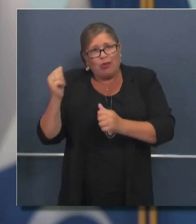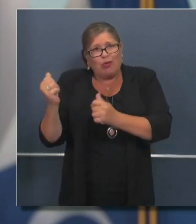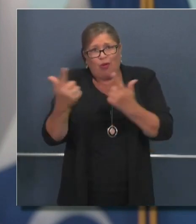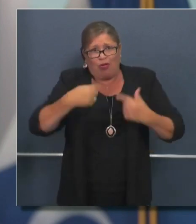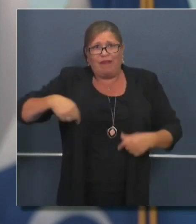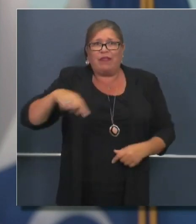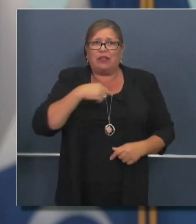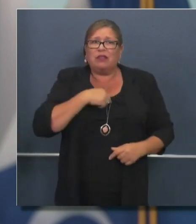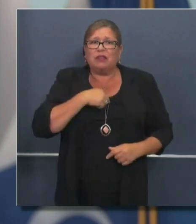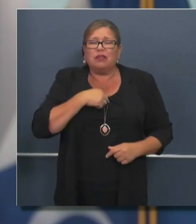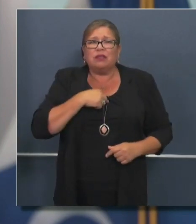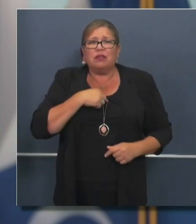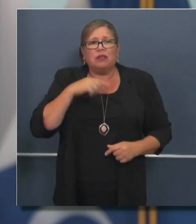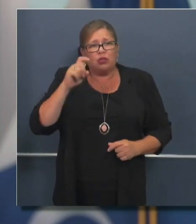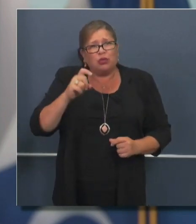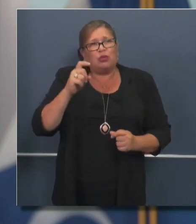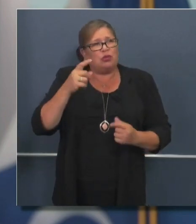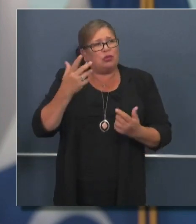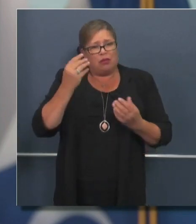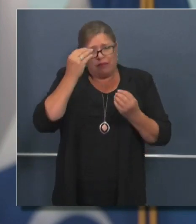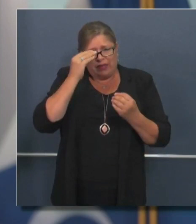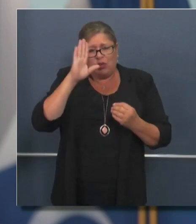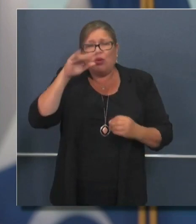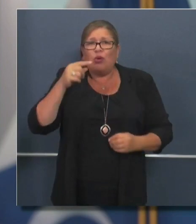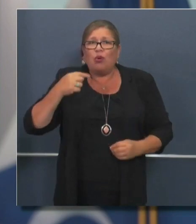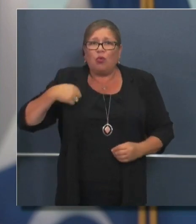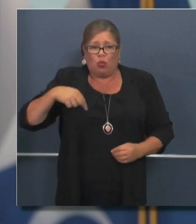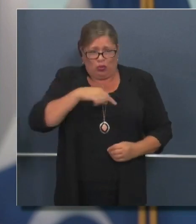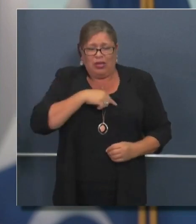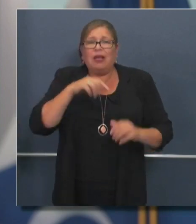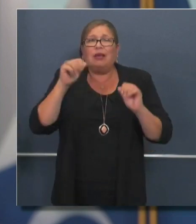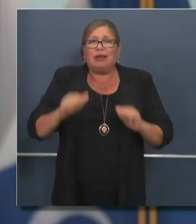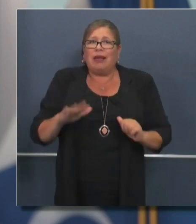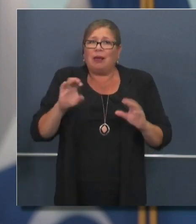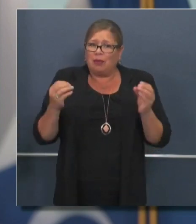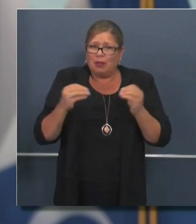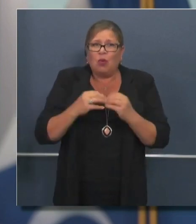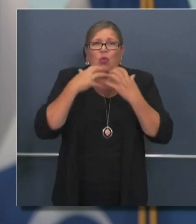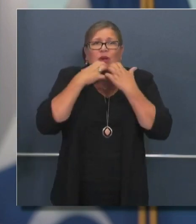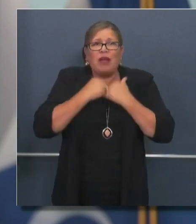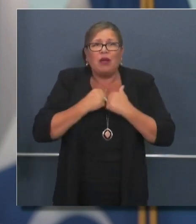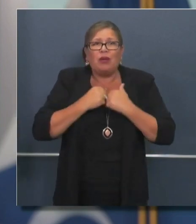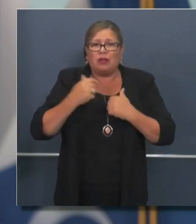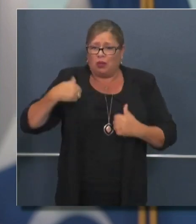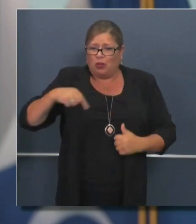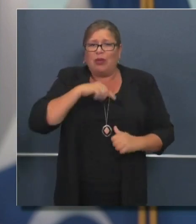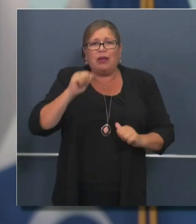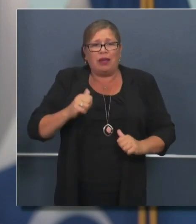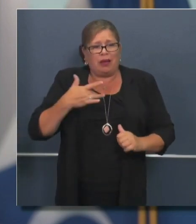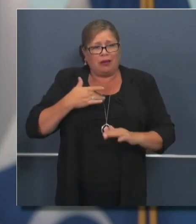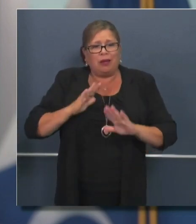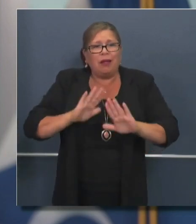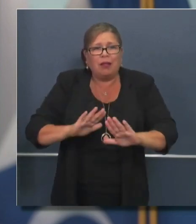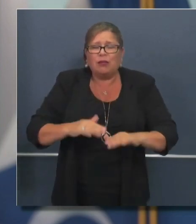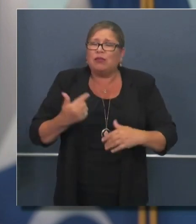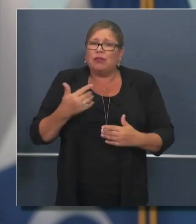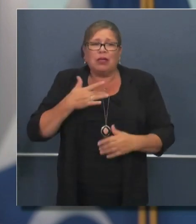consider that we have the capacity to be more caring, to be more empathetic, and to be more